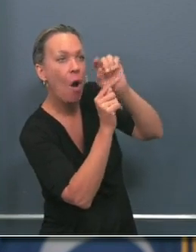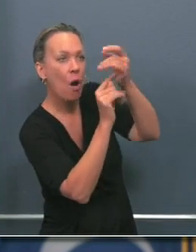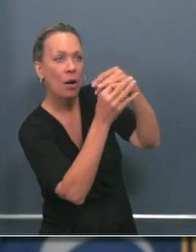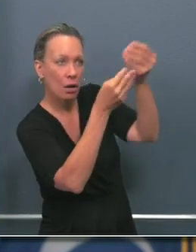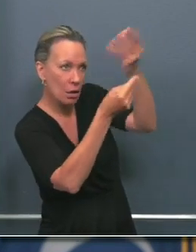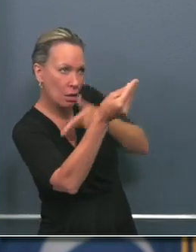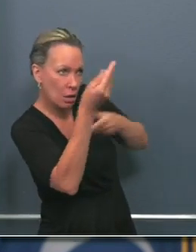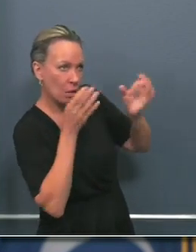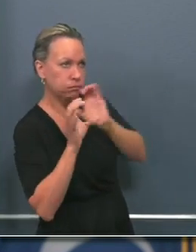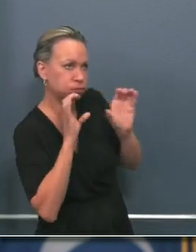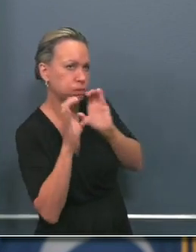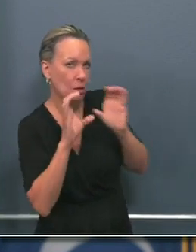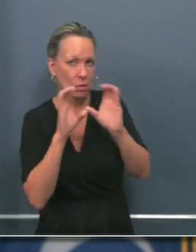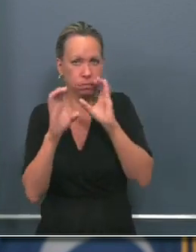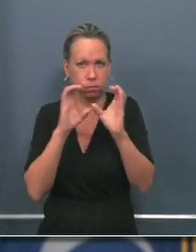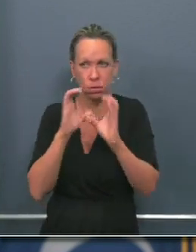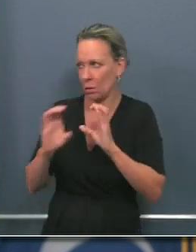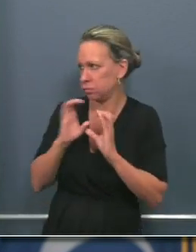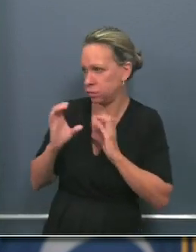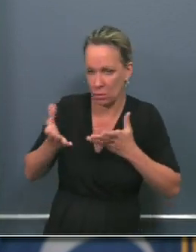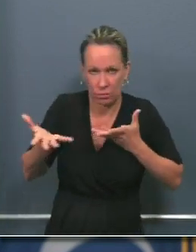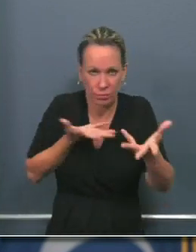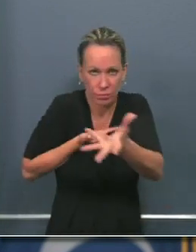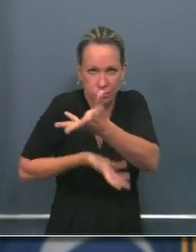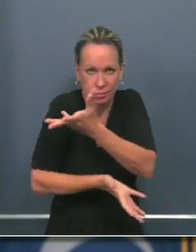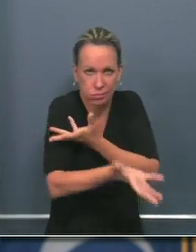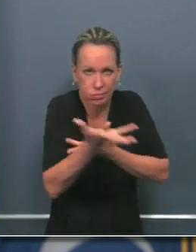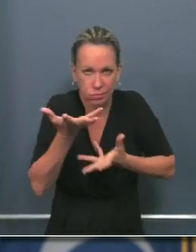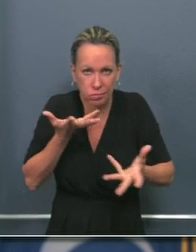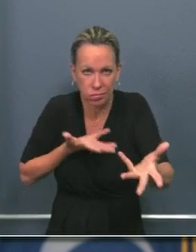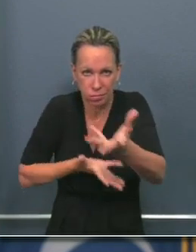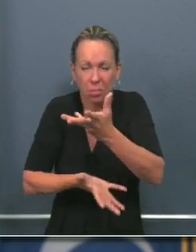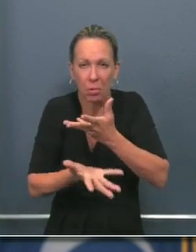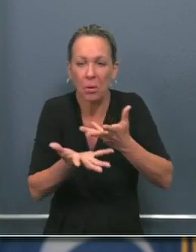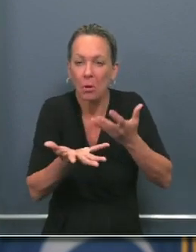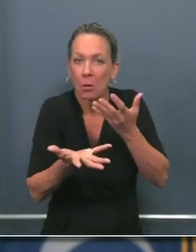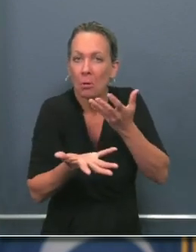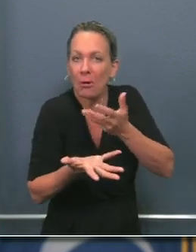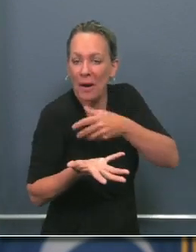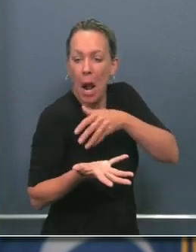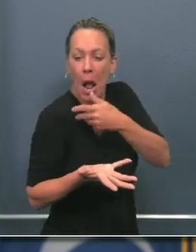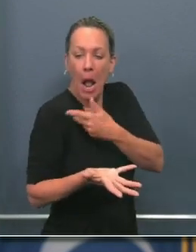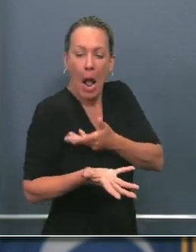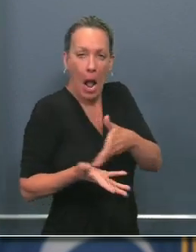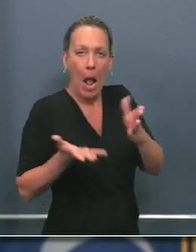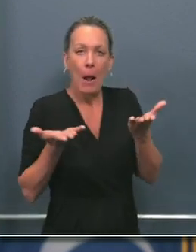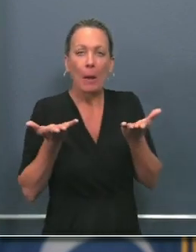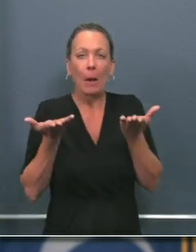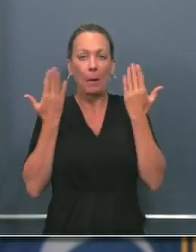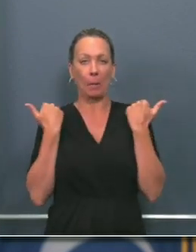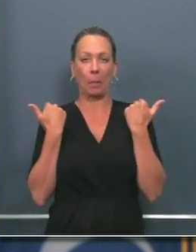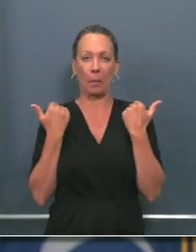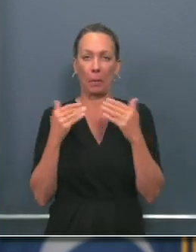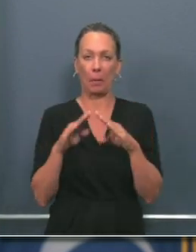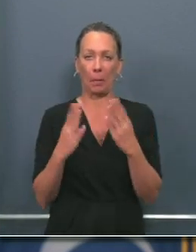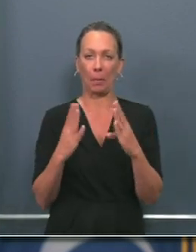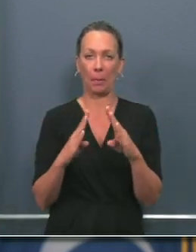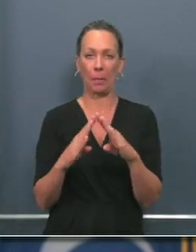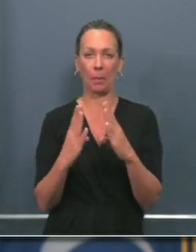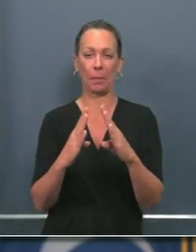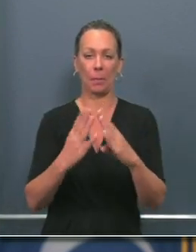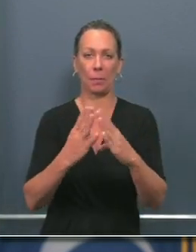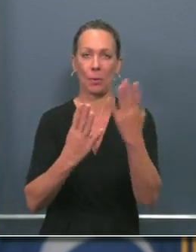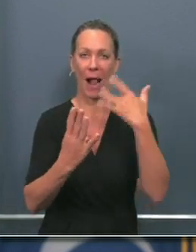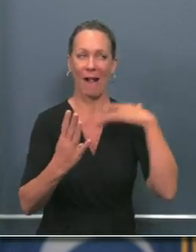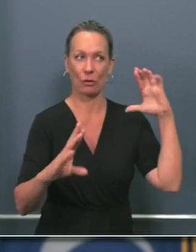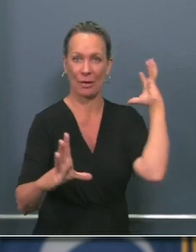but also respond as it relates to the unknown. Because again, I'm not naive. We are entering in to the